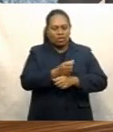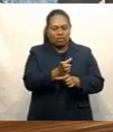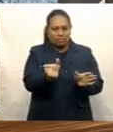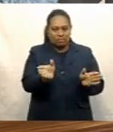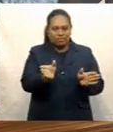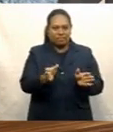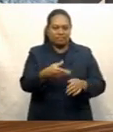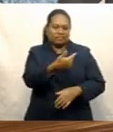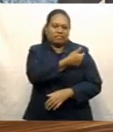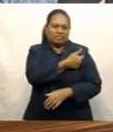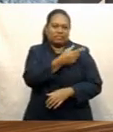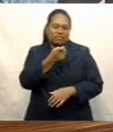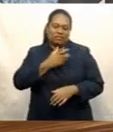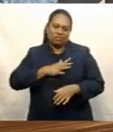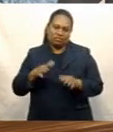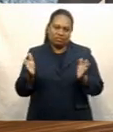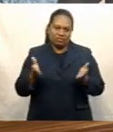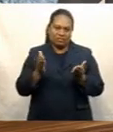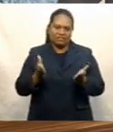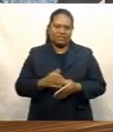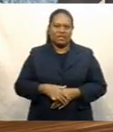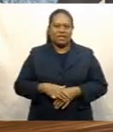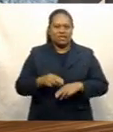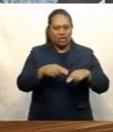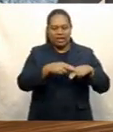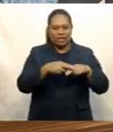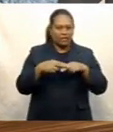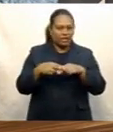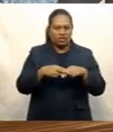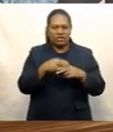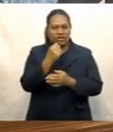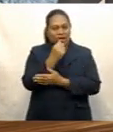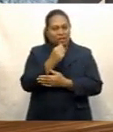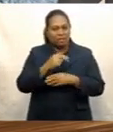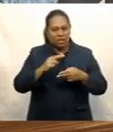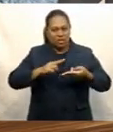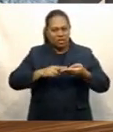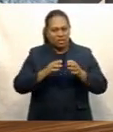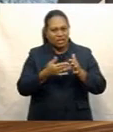to competition. Meanwhile, the Fiji Rugby Union, on the other hand, will not be